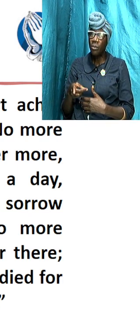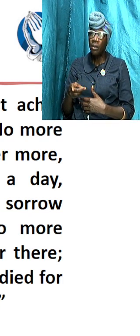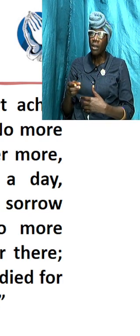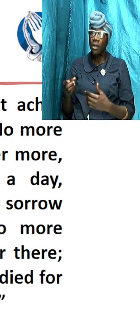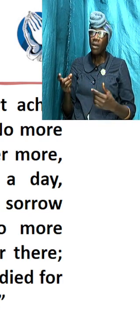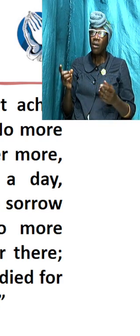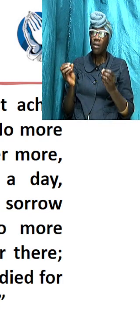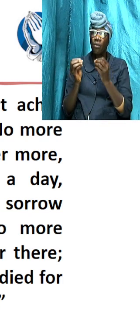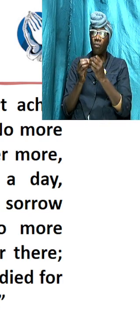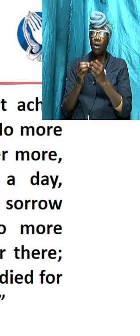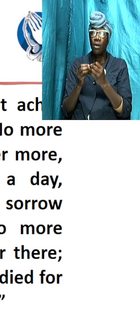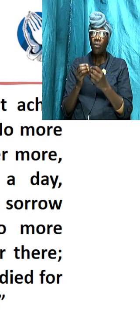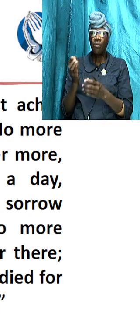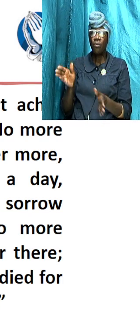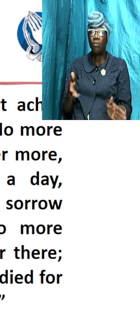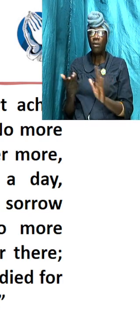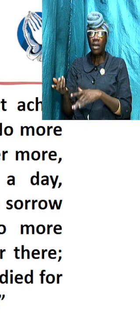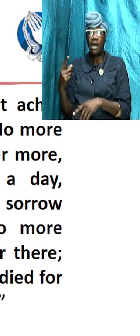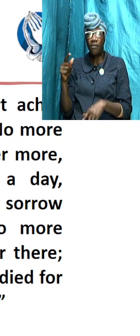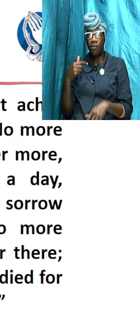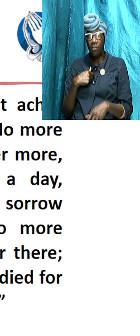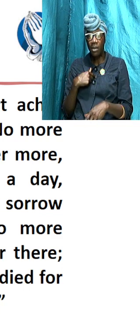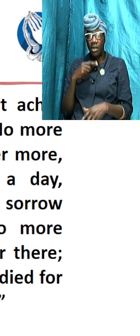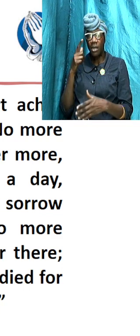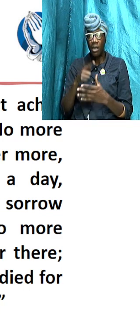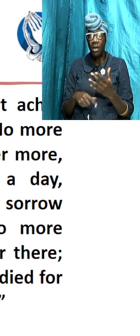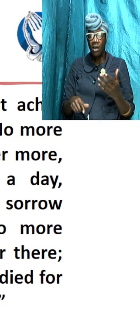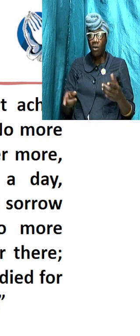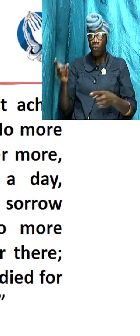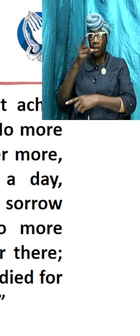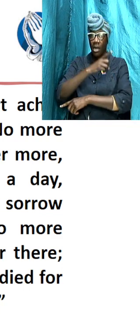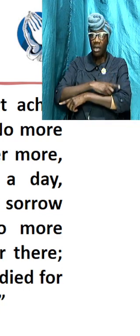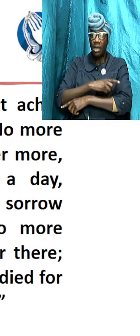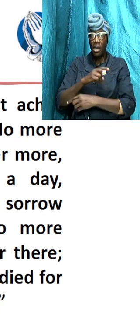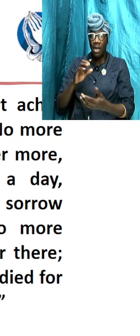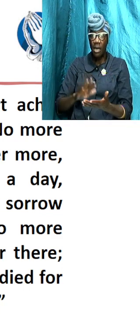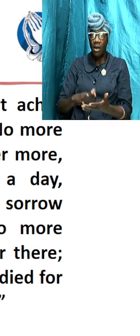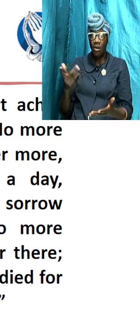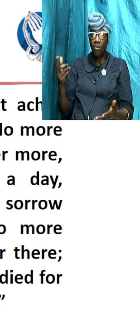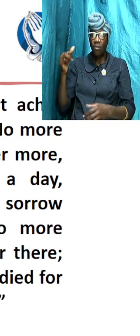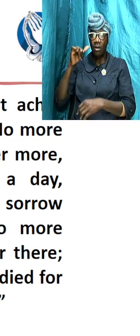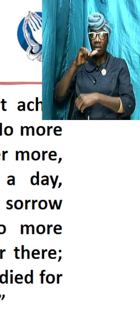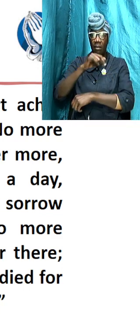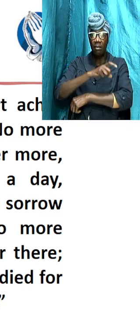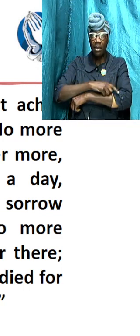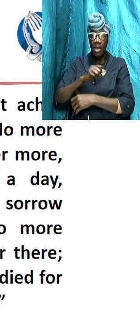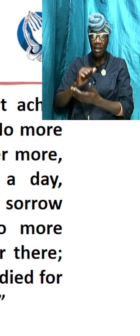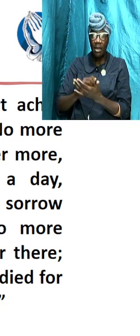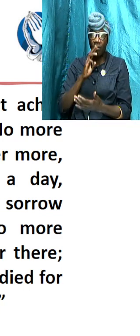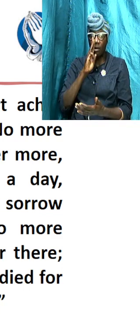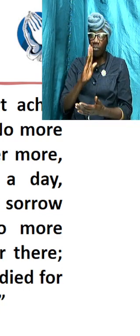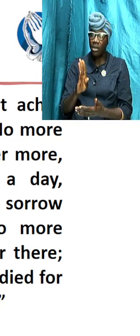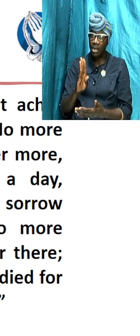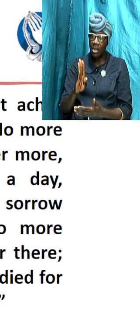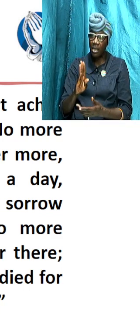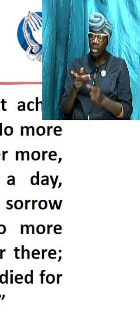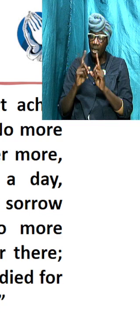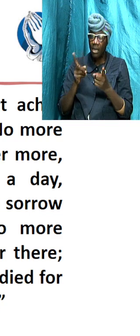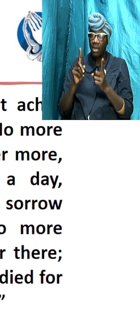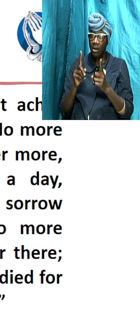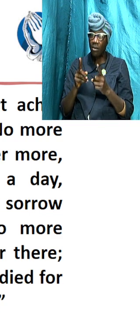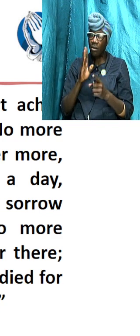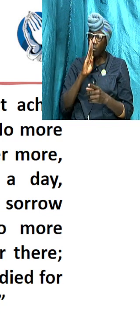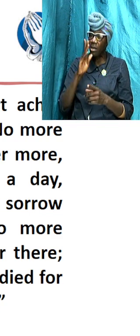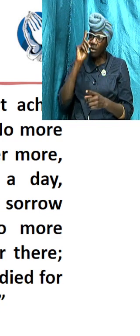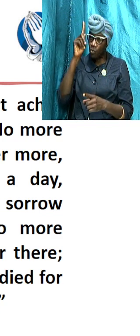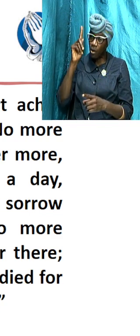for me. What a day, a glorious day that will be. And as I talk about the fact that we will be with the one who